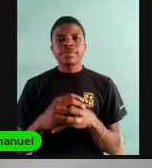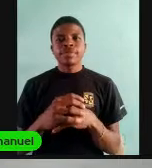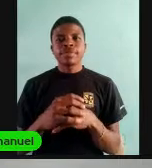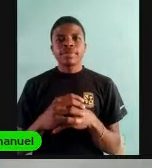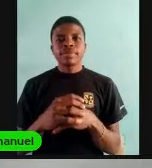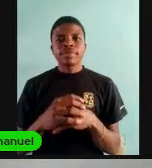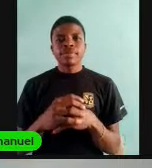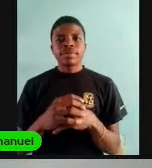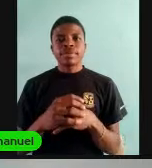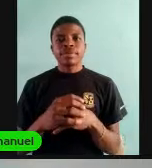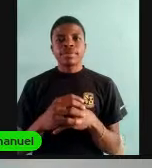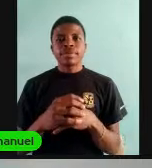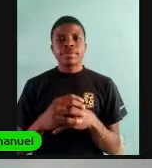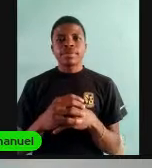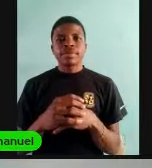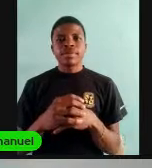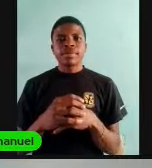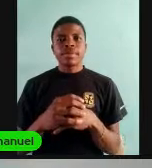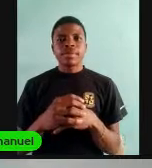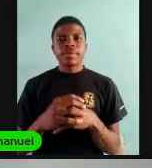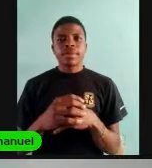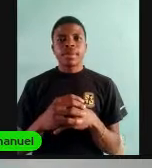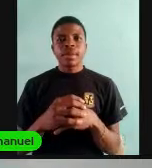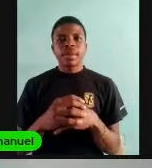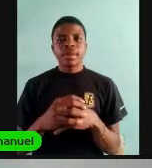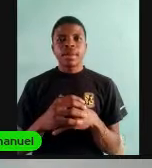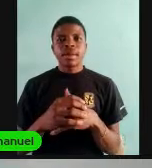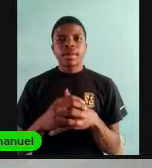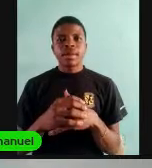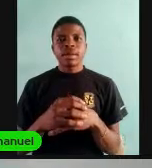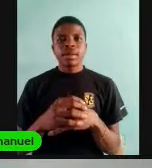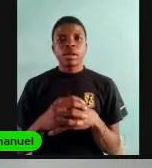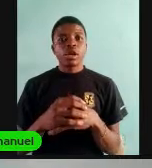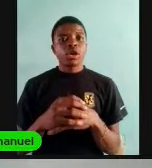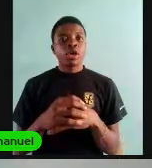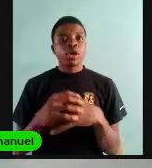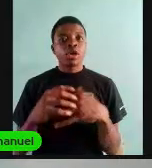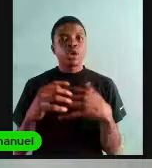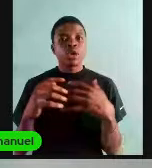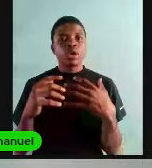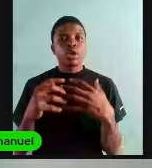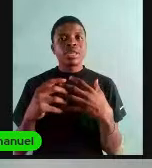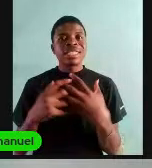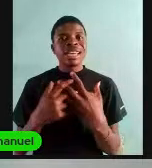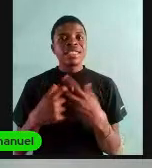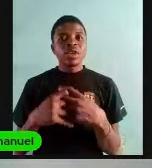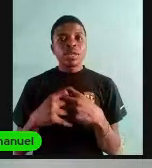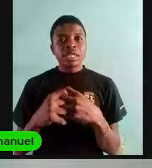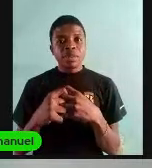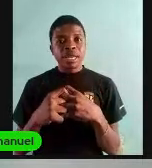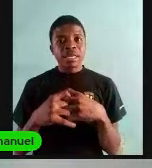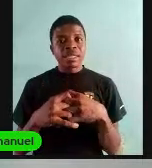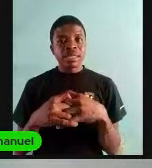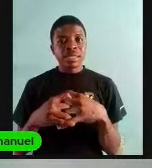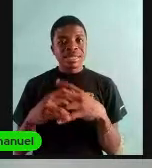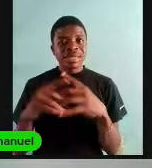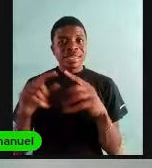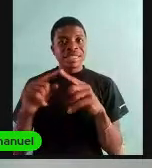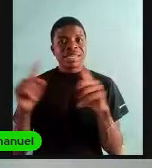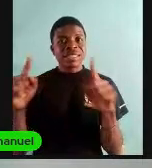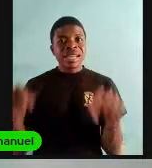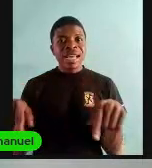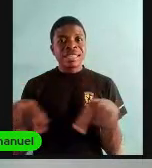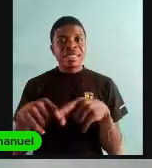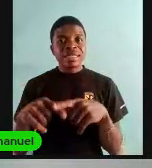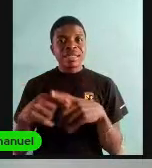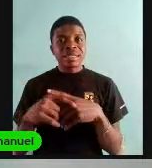Windows also, which is being called, which is very very long, and I'm Your actually slide is using not a